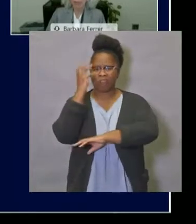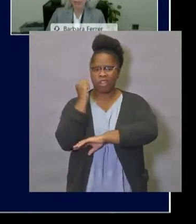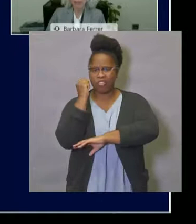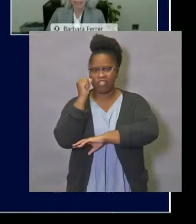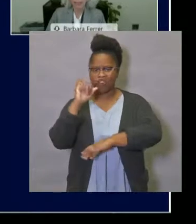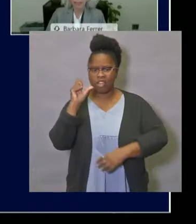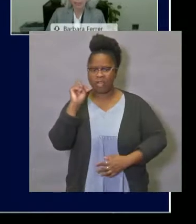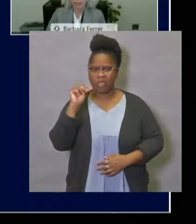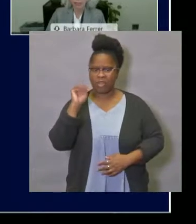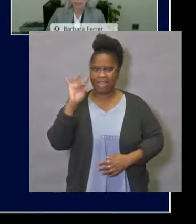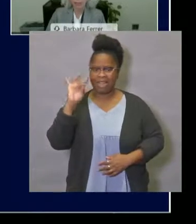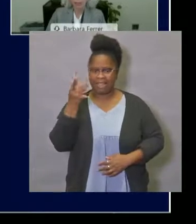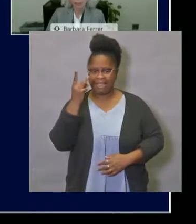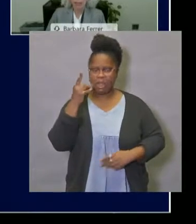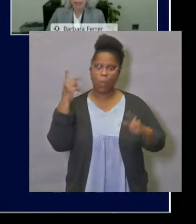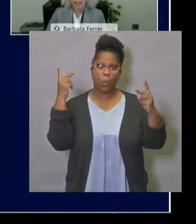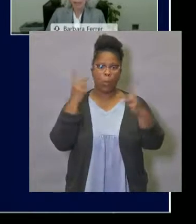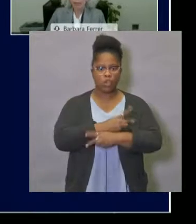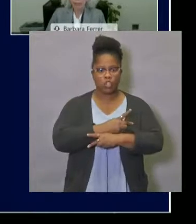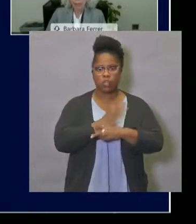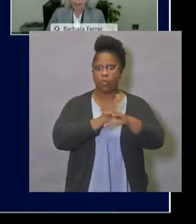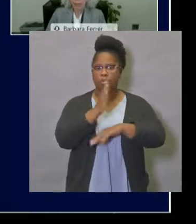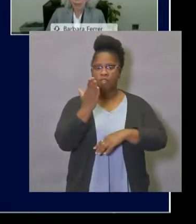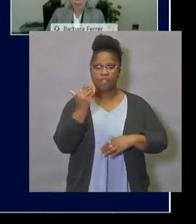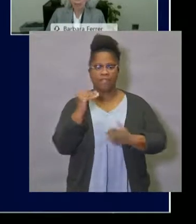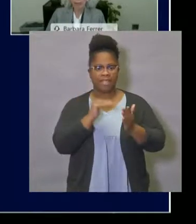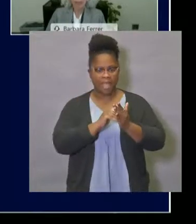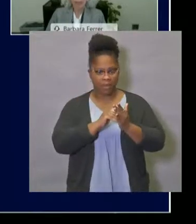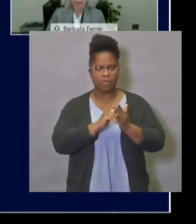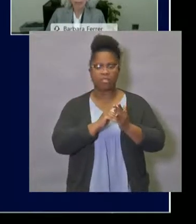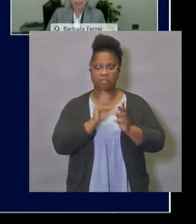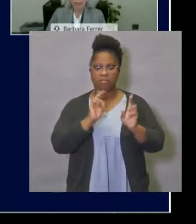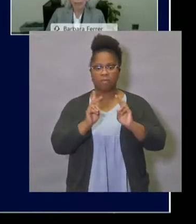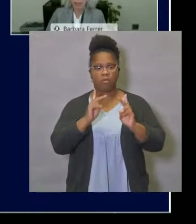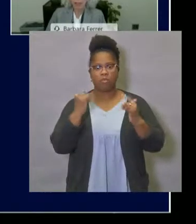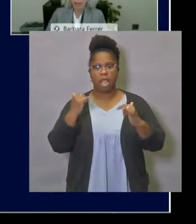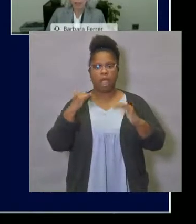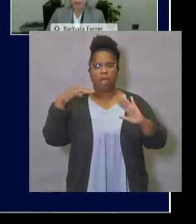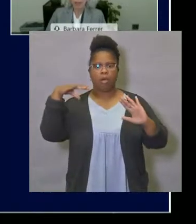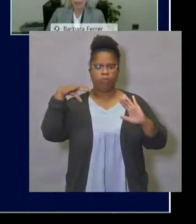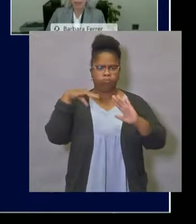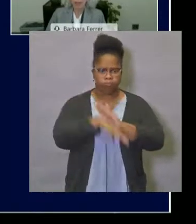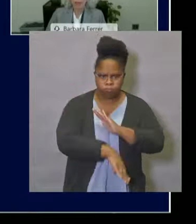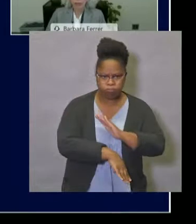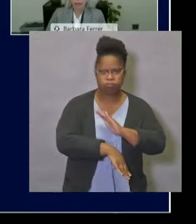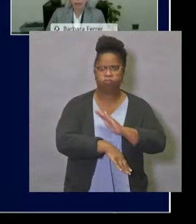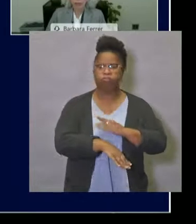than 15,000 cases, and now it's dropped significantly to